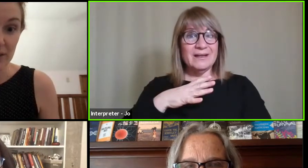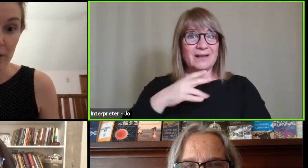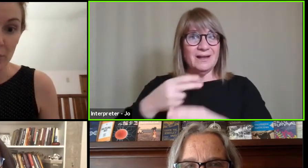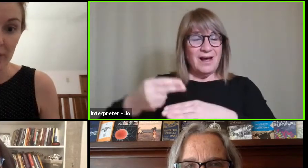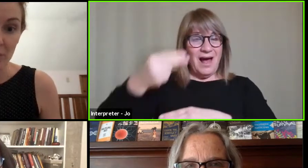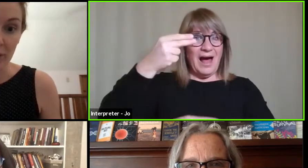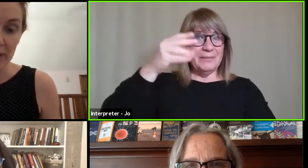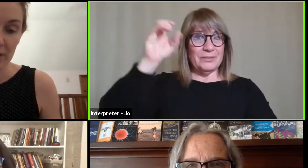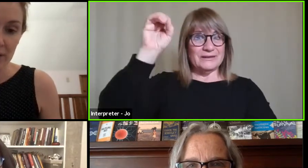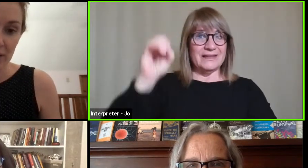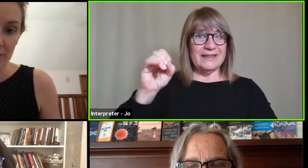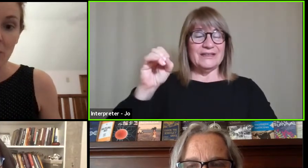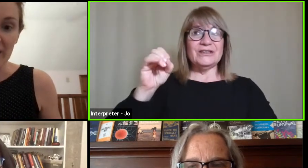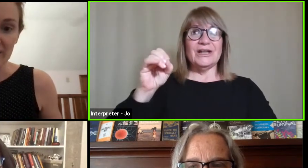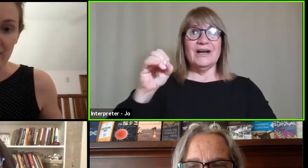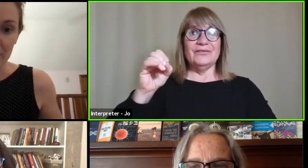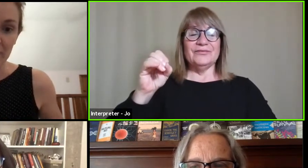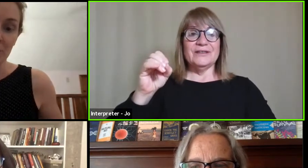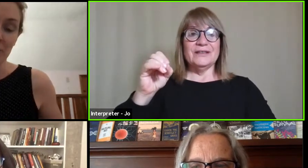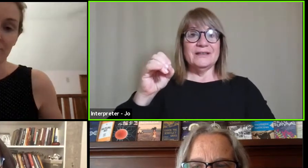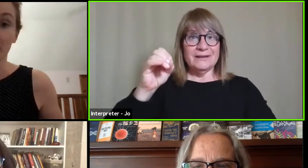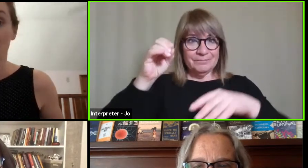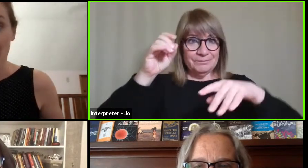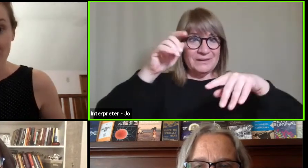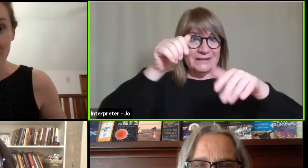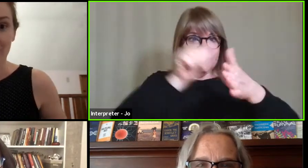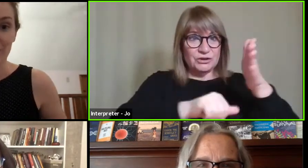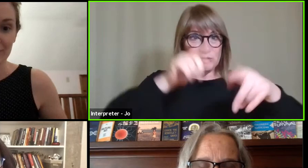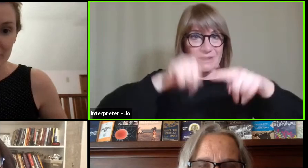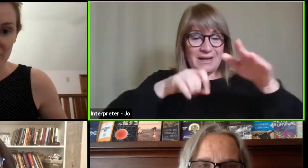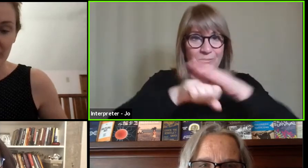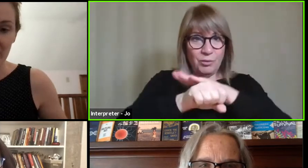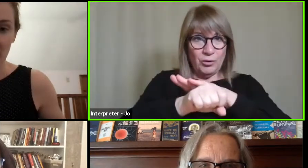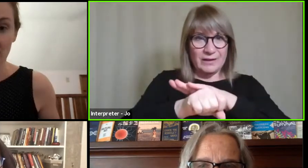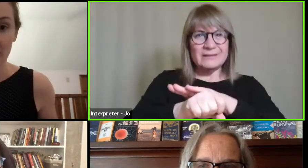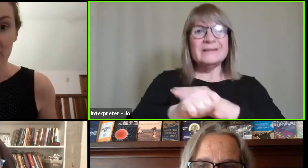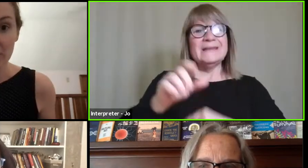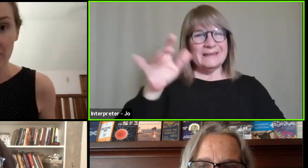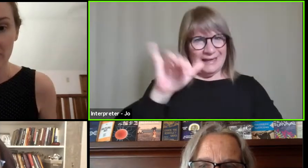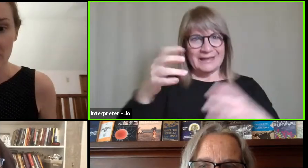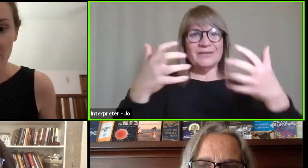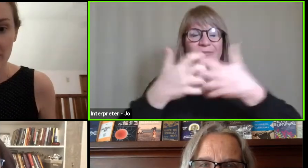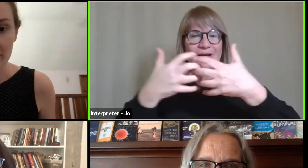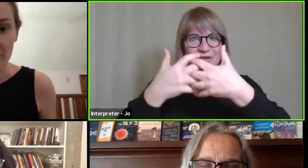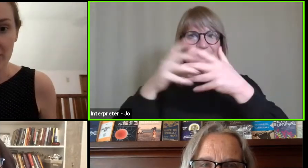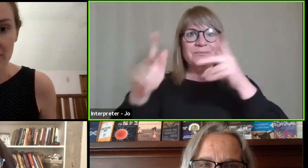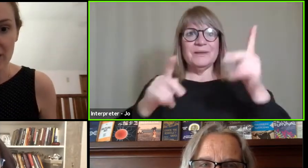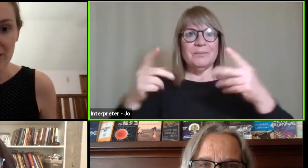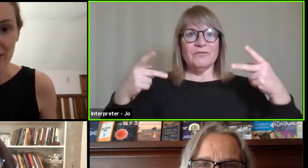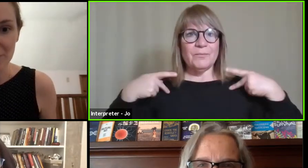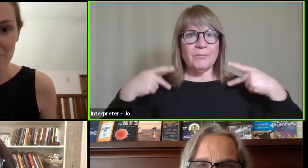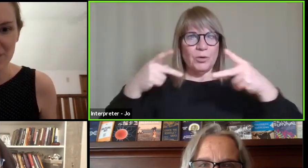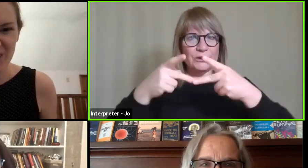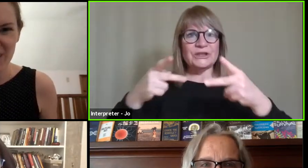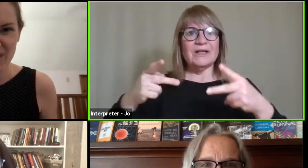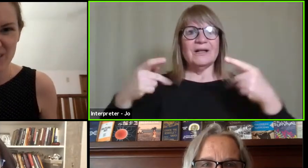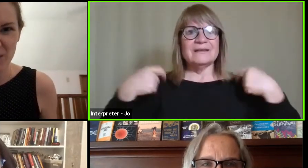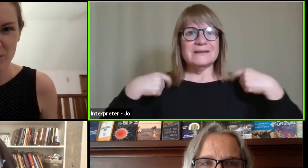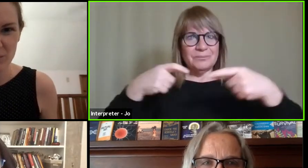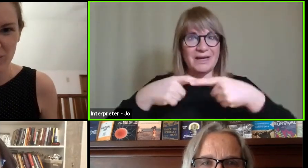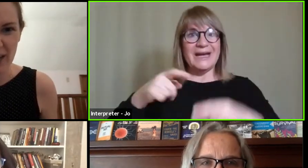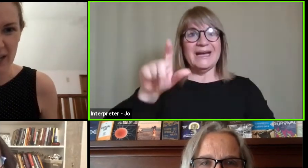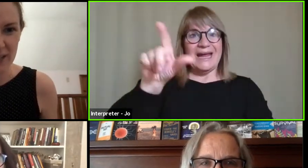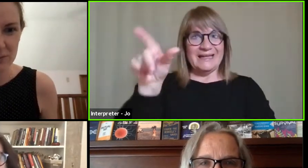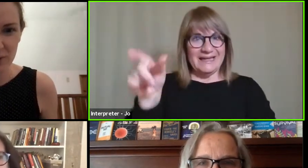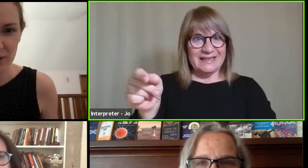consistent with what the ways that people from portugal from spain from italy were talked about in that time is there anything else